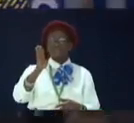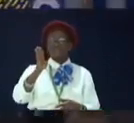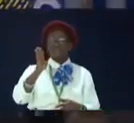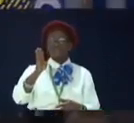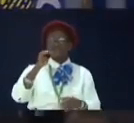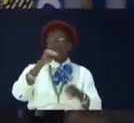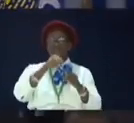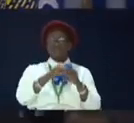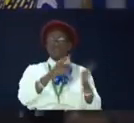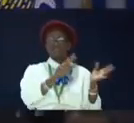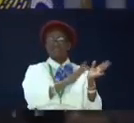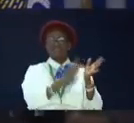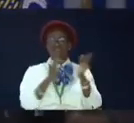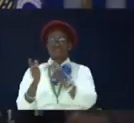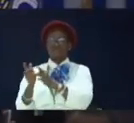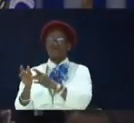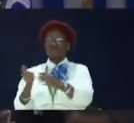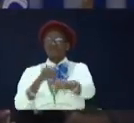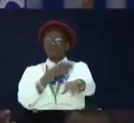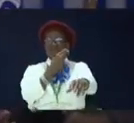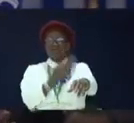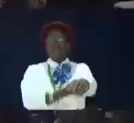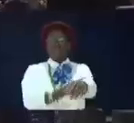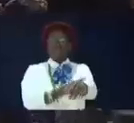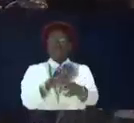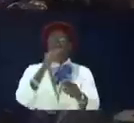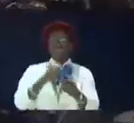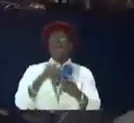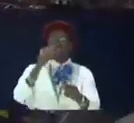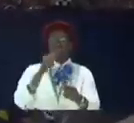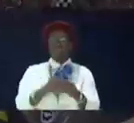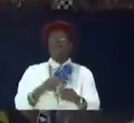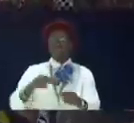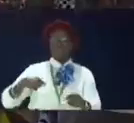In Jesus' mighty name, we have prayed.